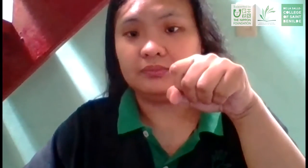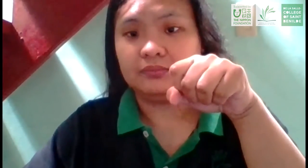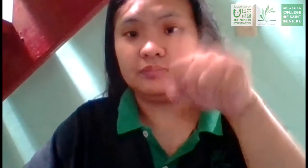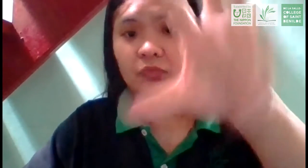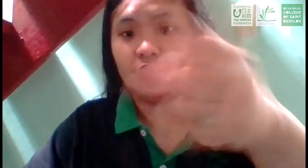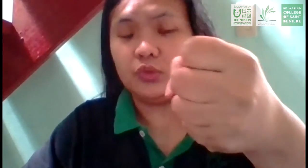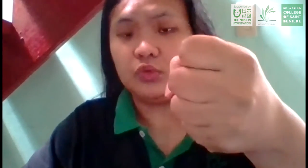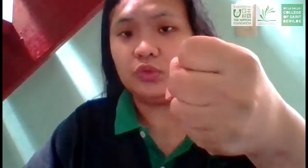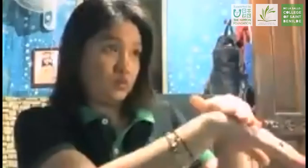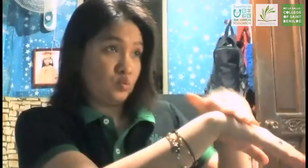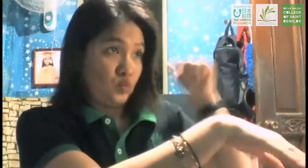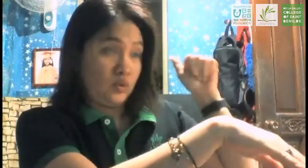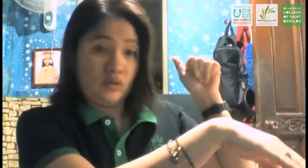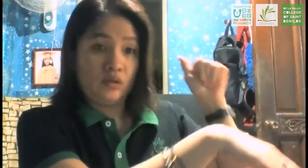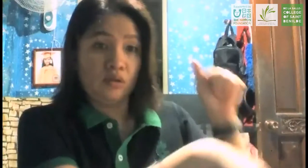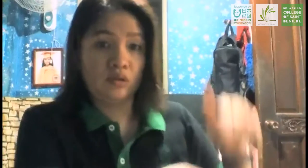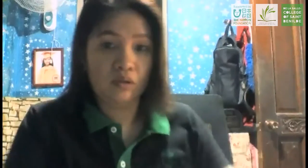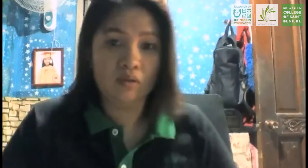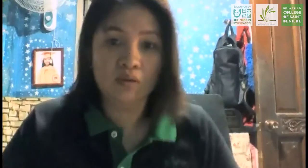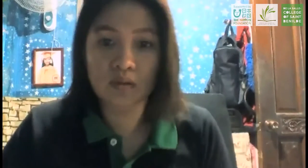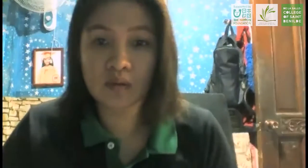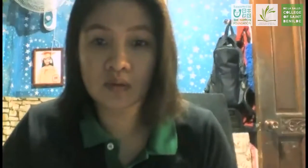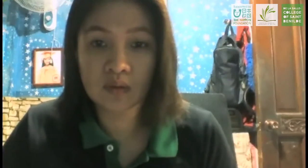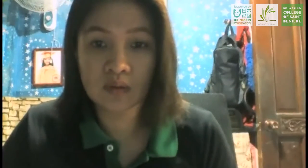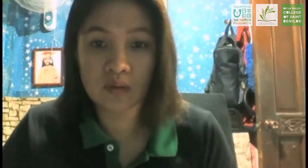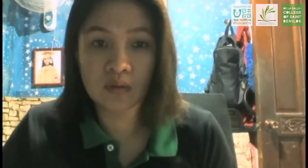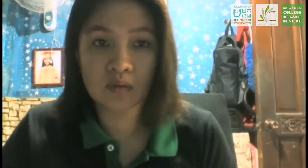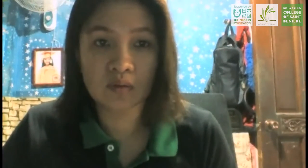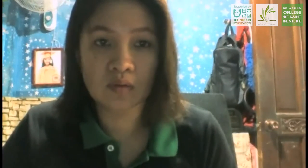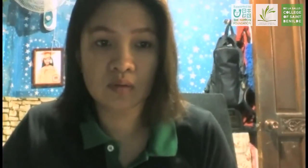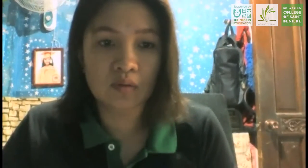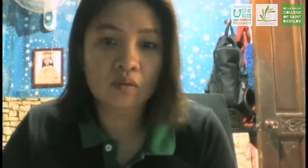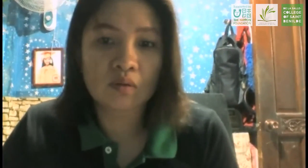he signed was wrong. So here's Meng.